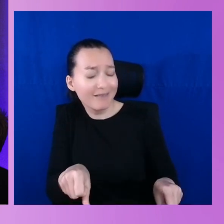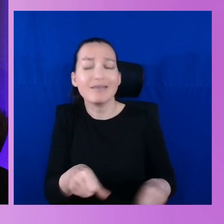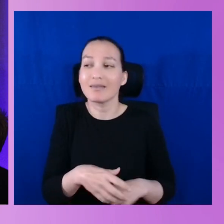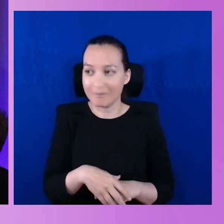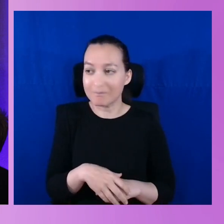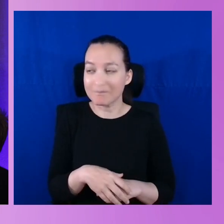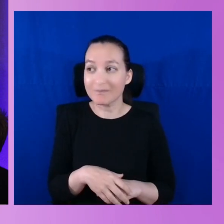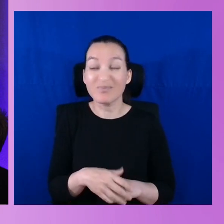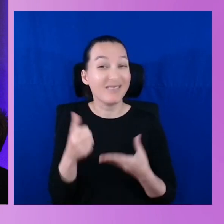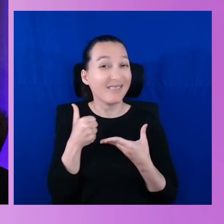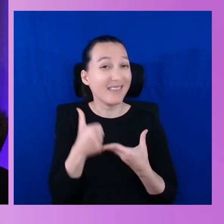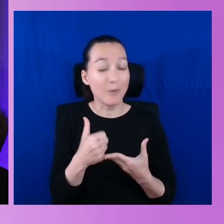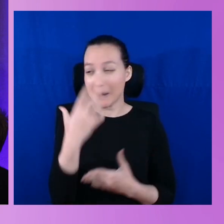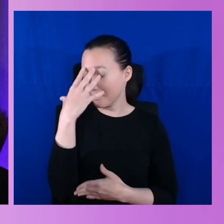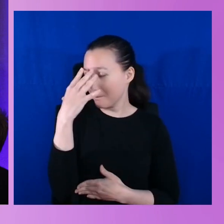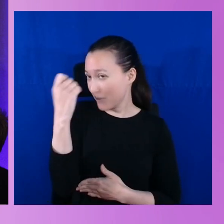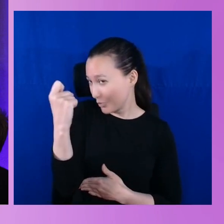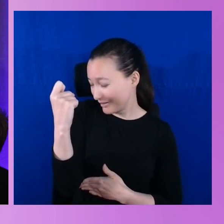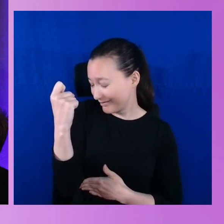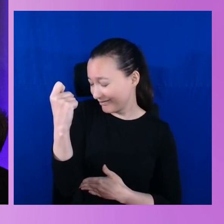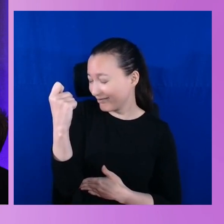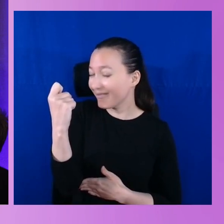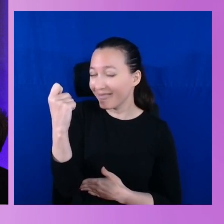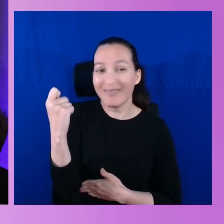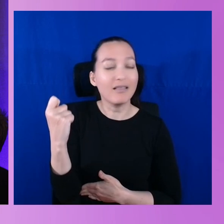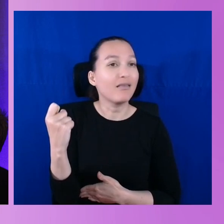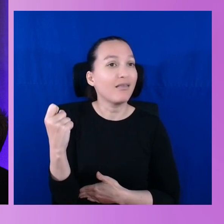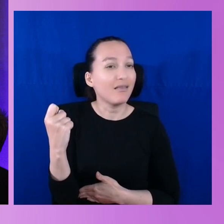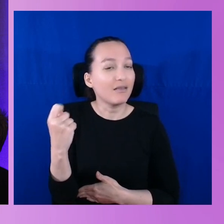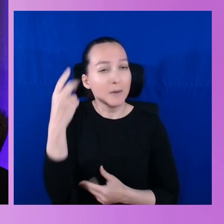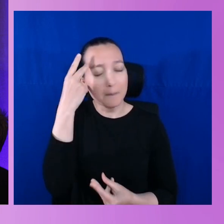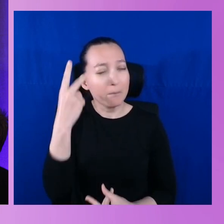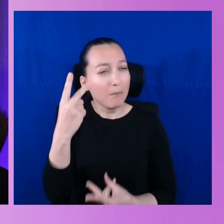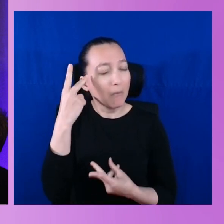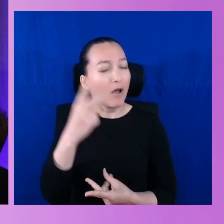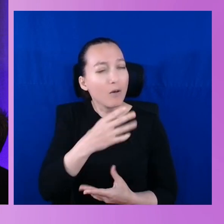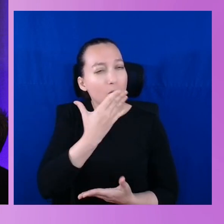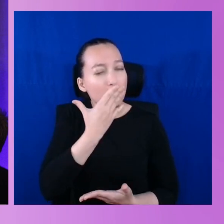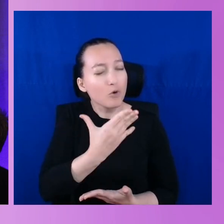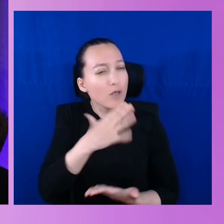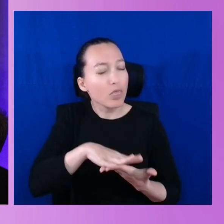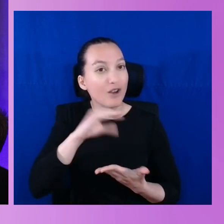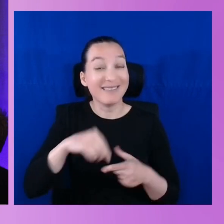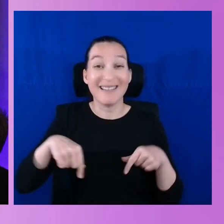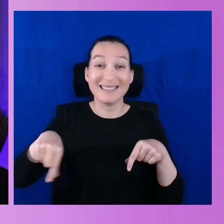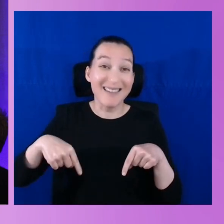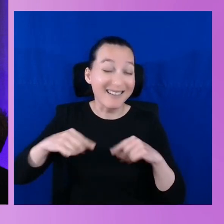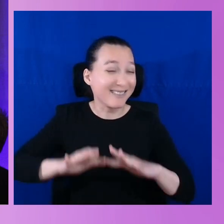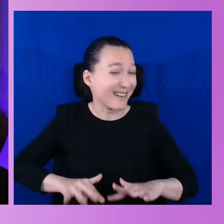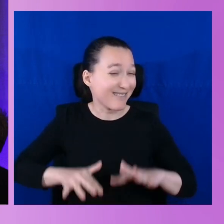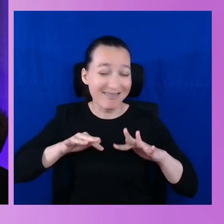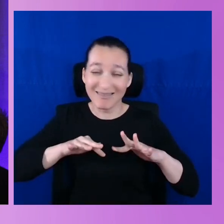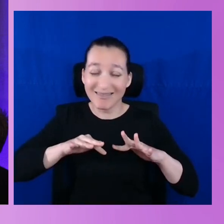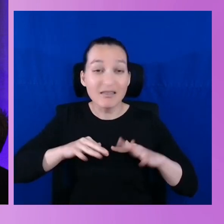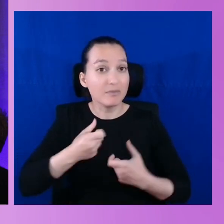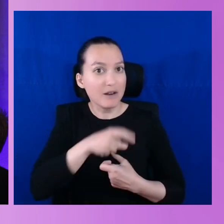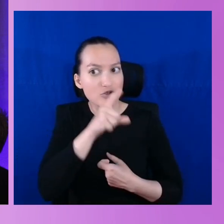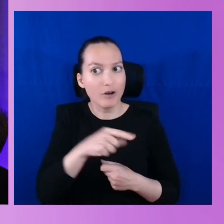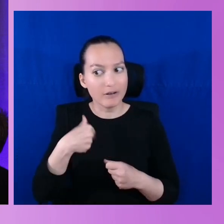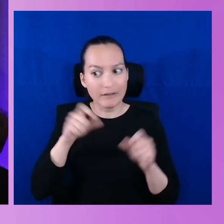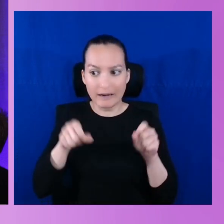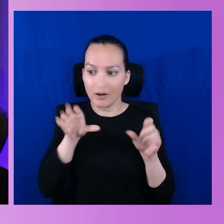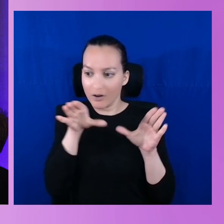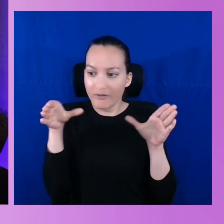helping with memory, which is the other big one that we're really learning, and anxiety, and making sure that you have focus and that you